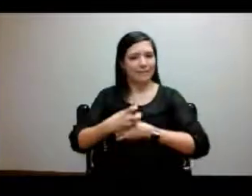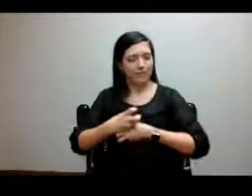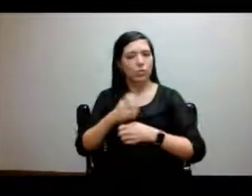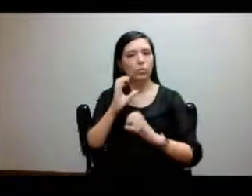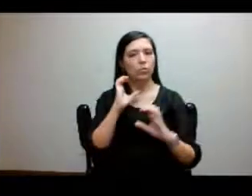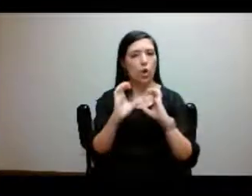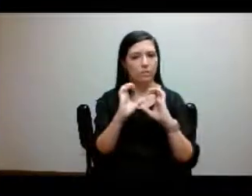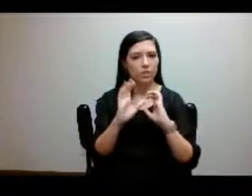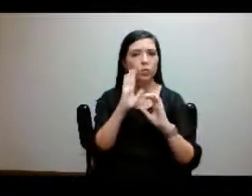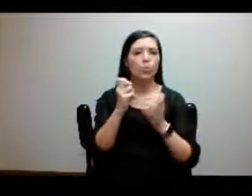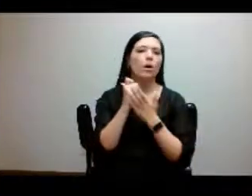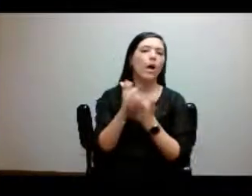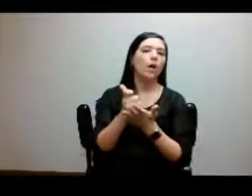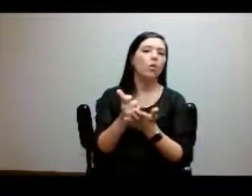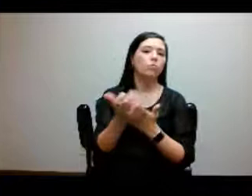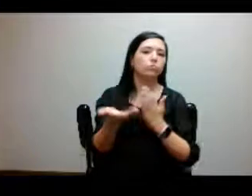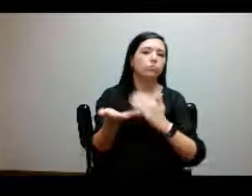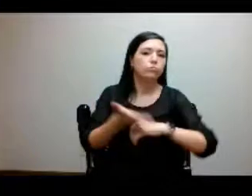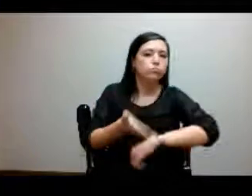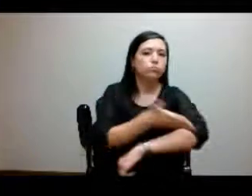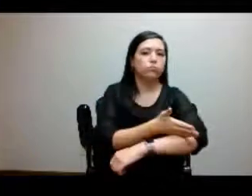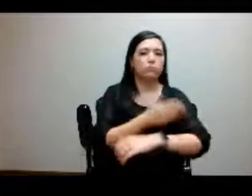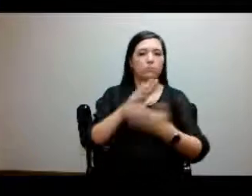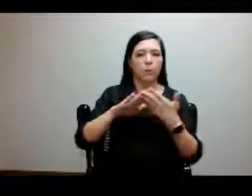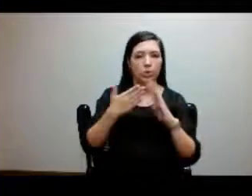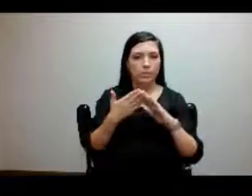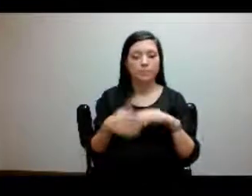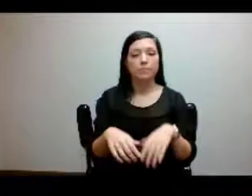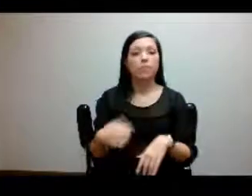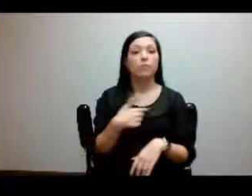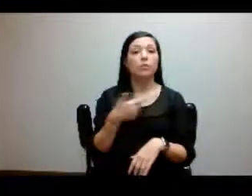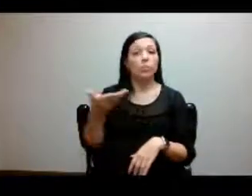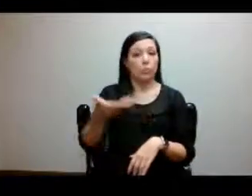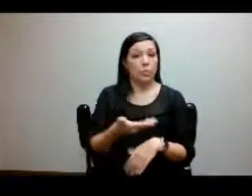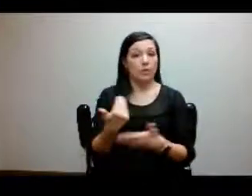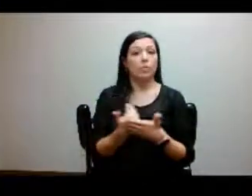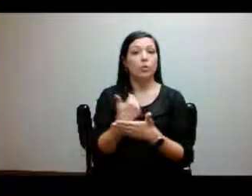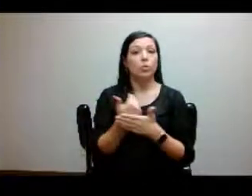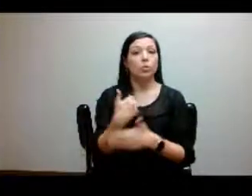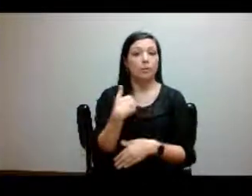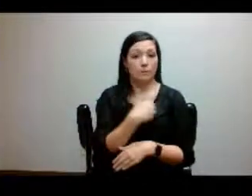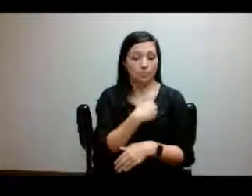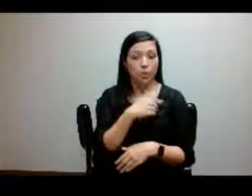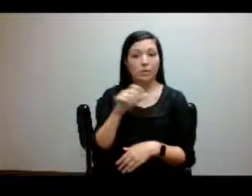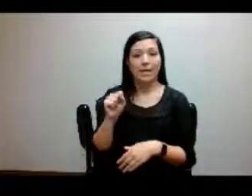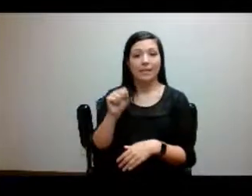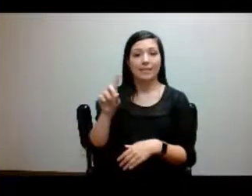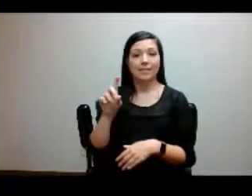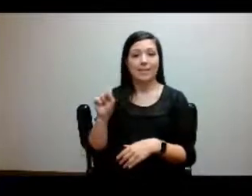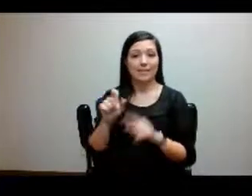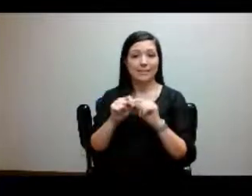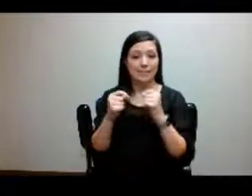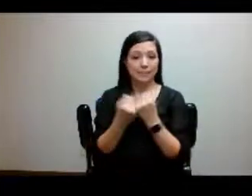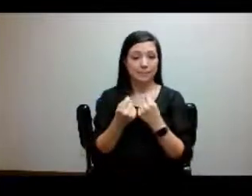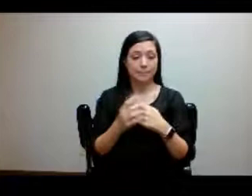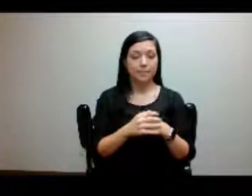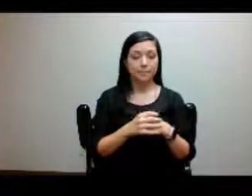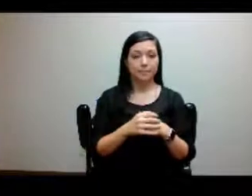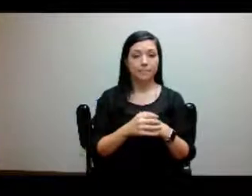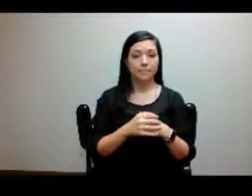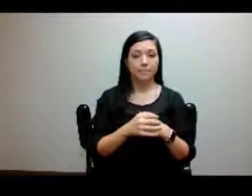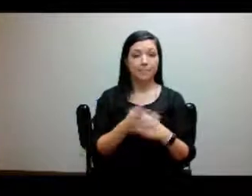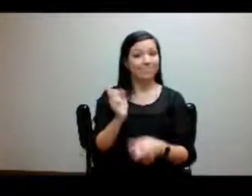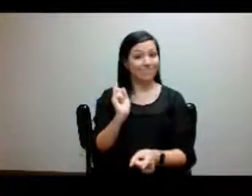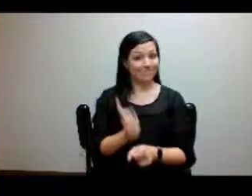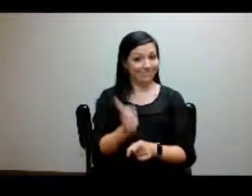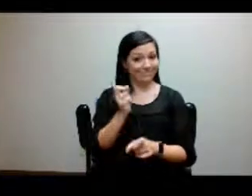strengthen our community. And we will be welcoming some new members to the SDS team. That's